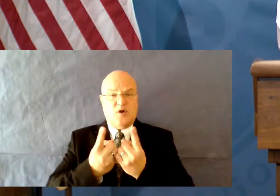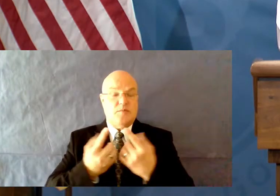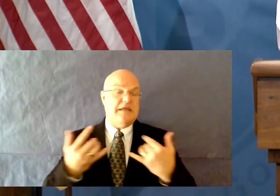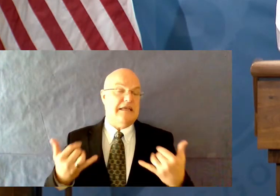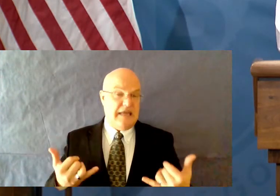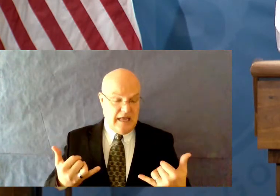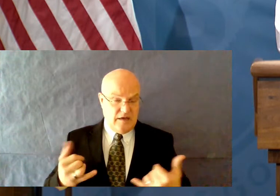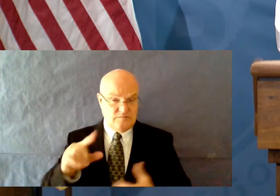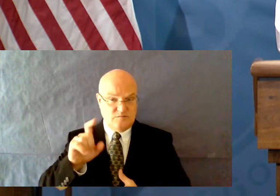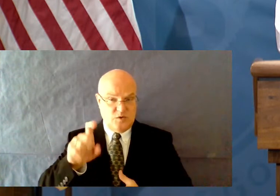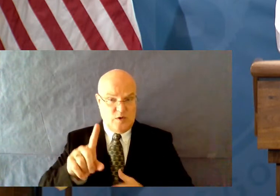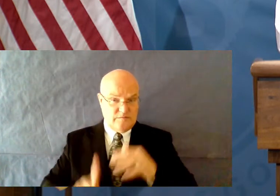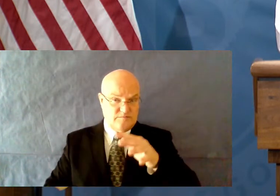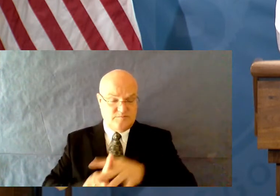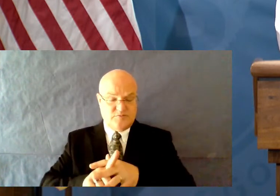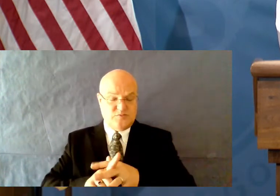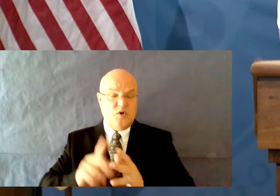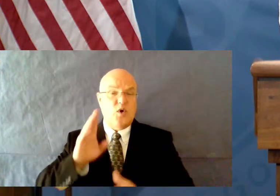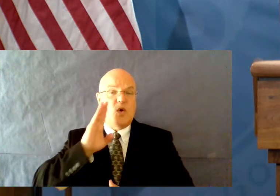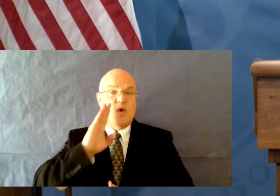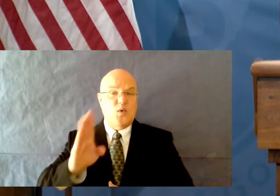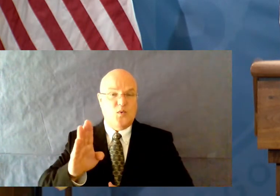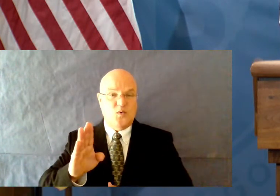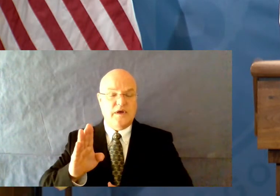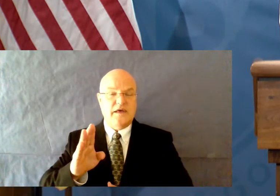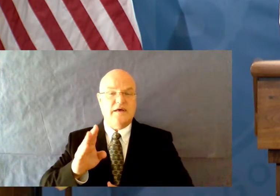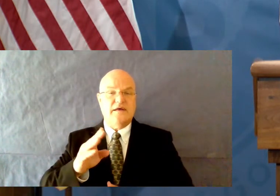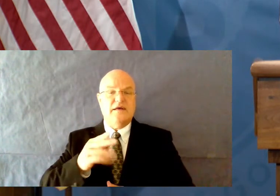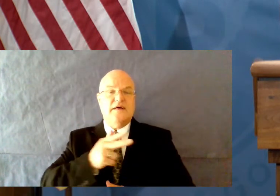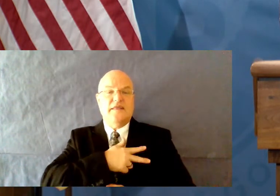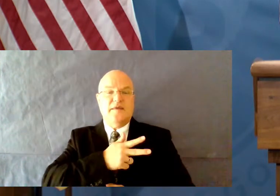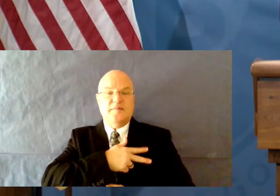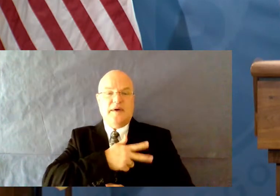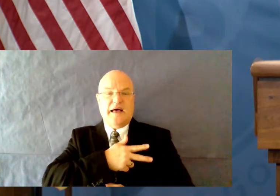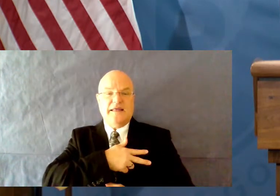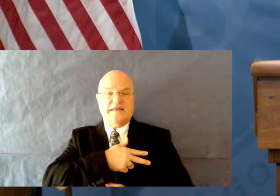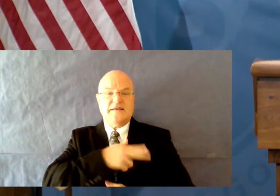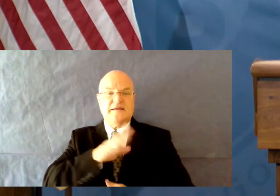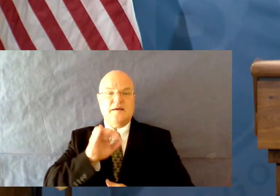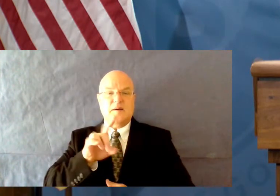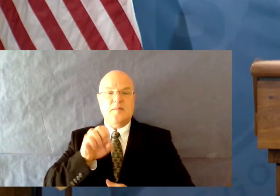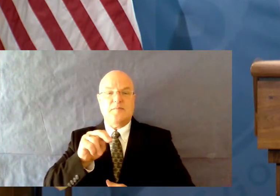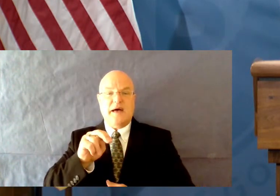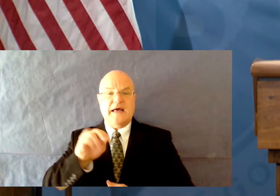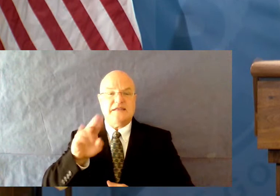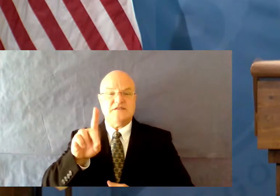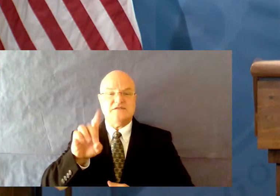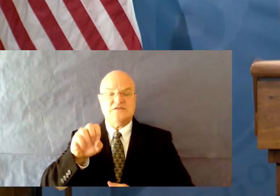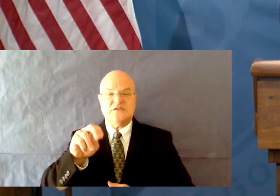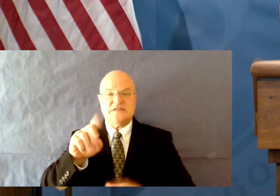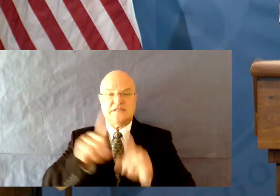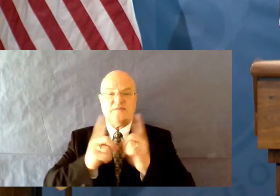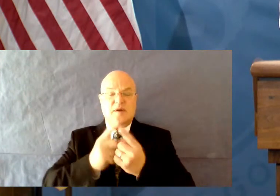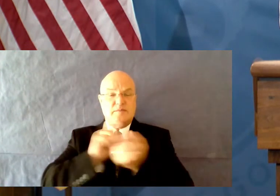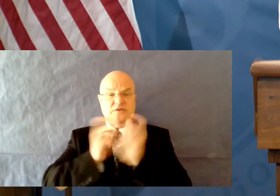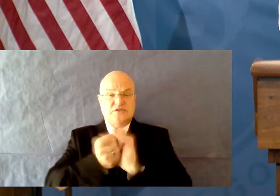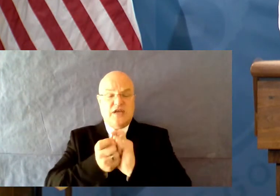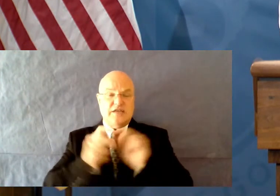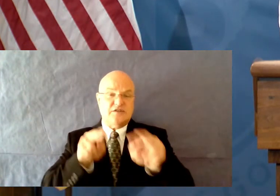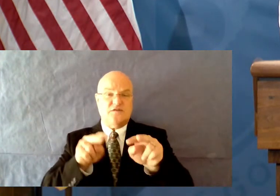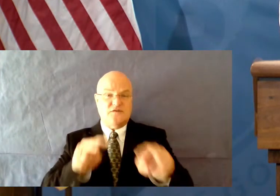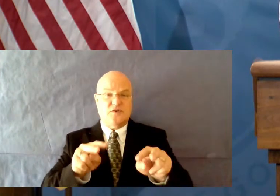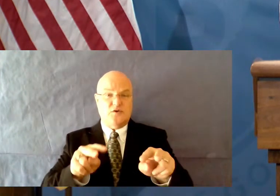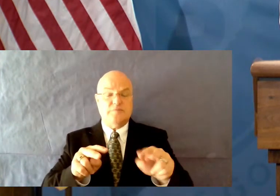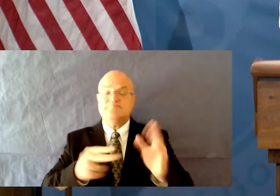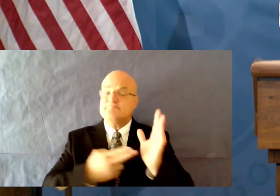the Biden Justice Department change their view and position before the court? Quite frankly, I